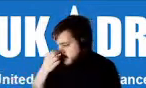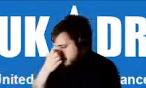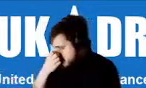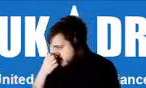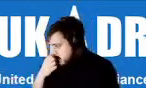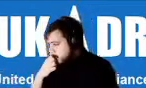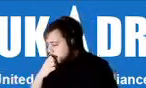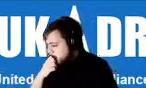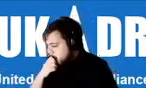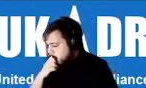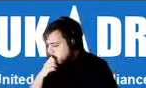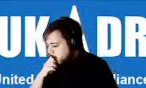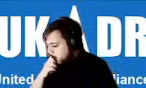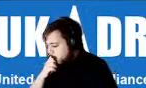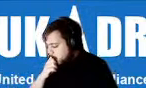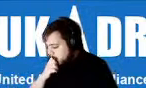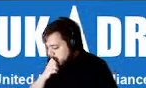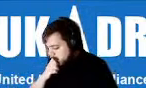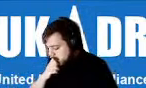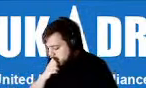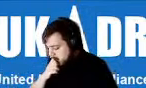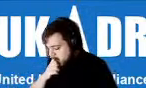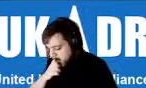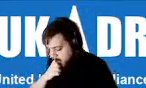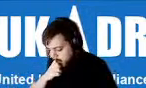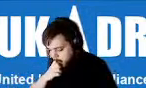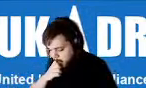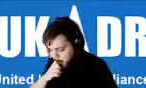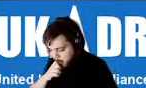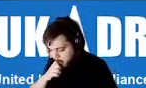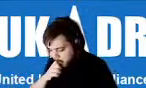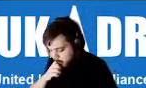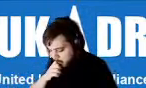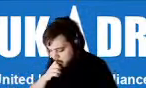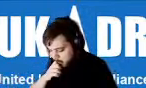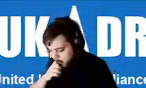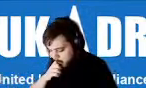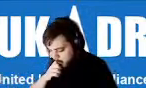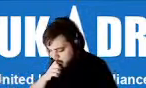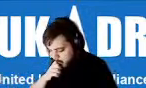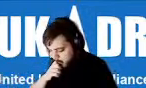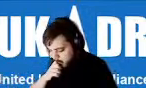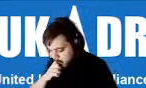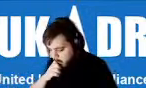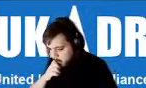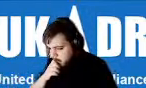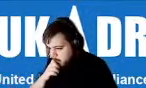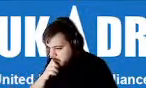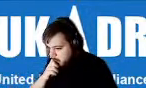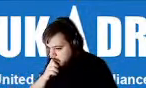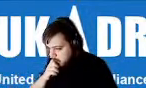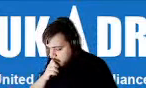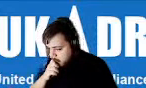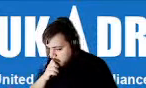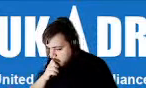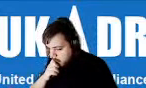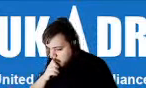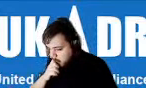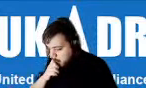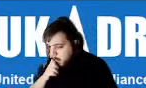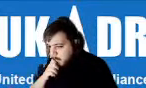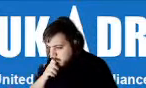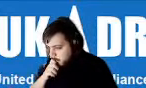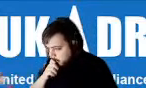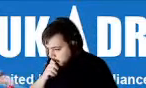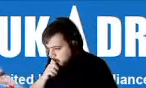community and providing spaces for us to get together, to discuss issues that are of common interest, to have events like this, and to